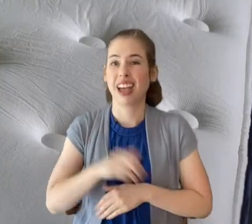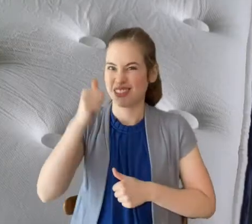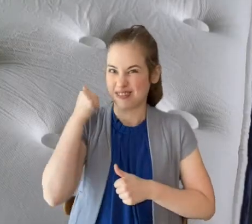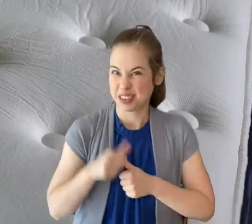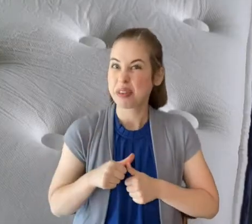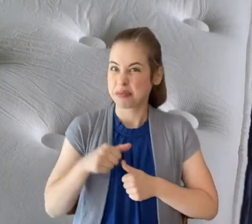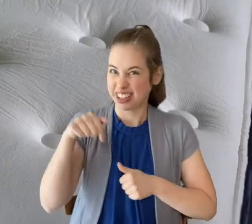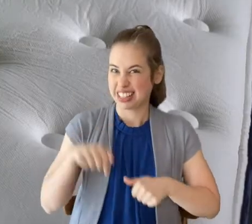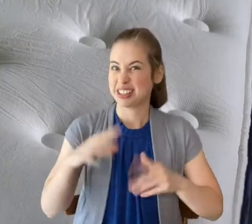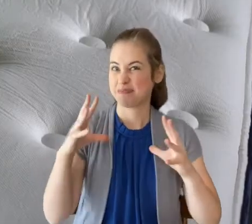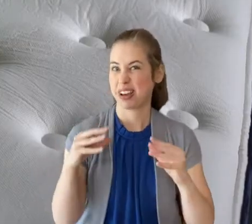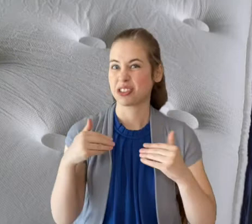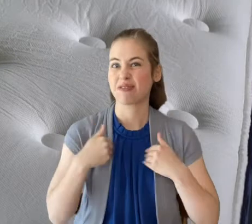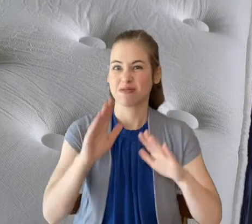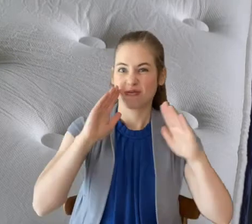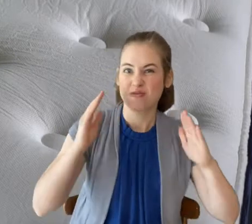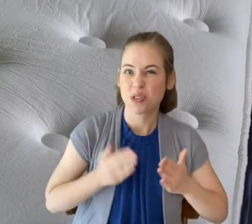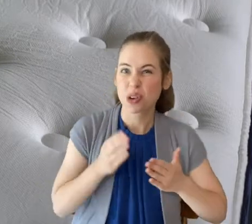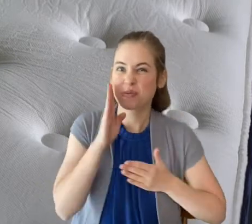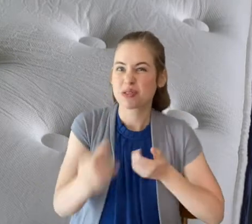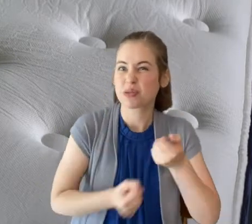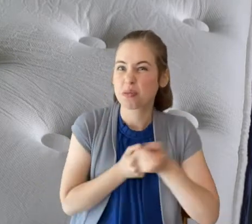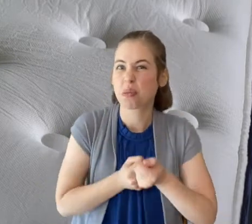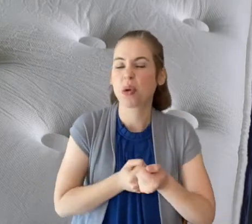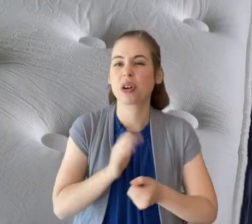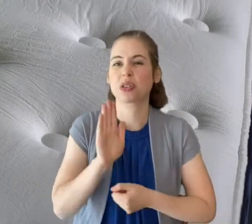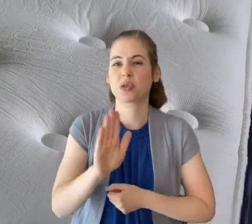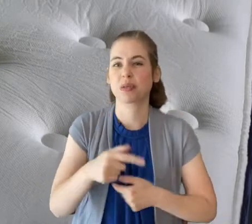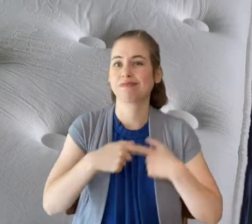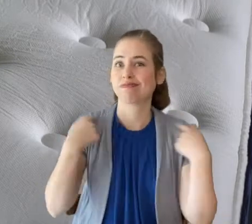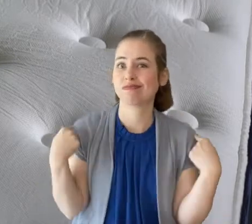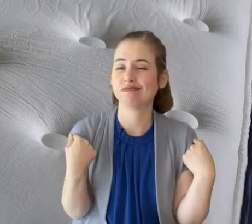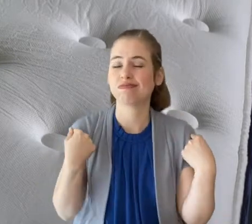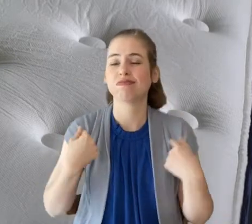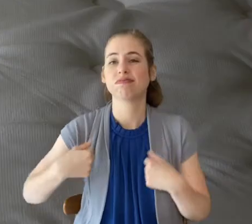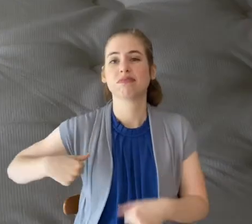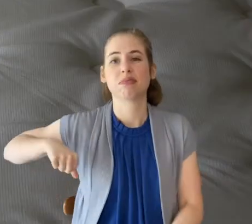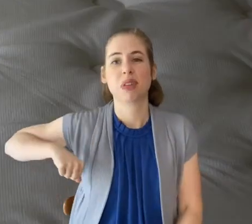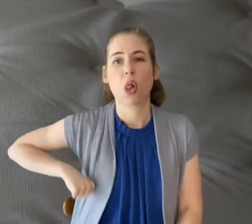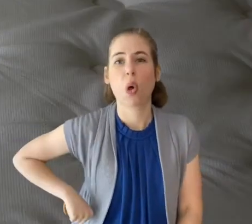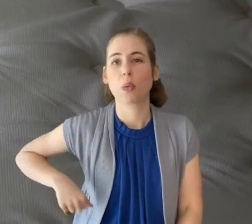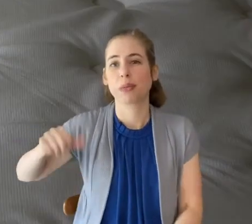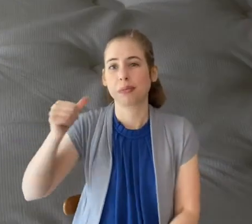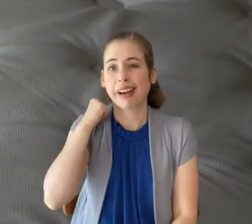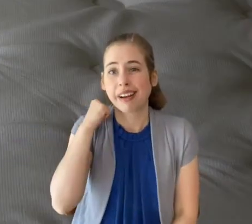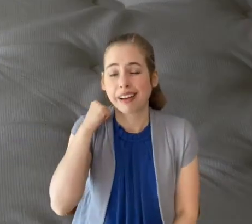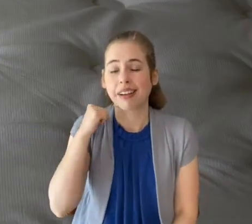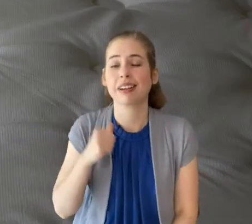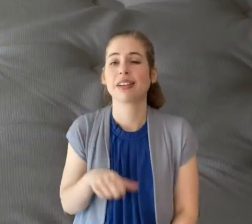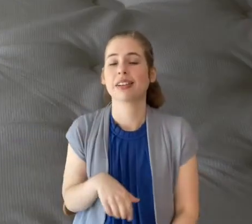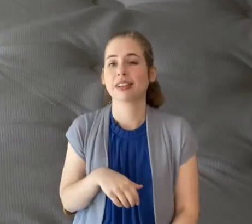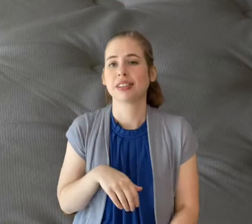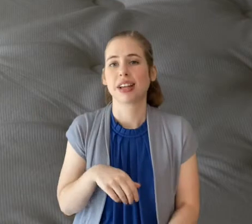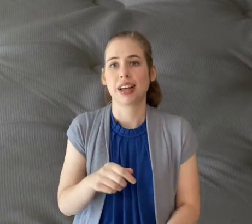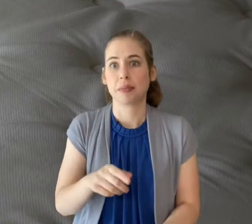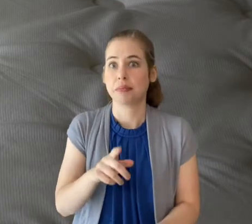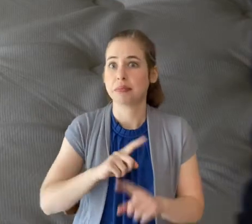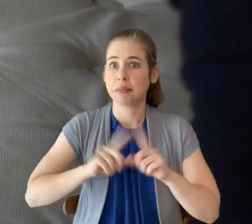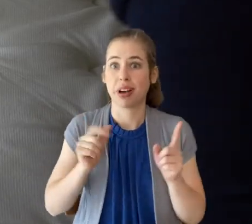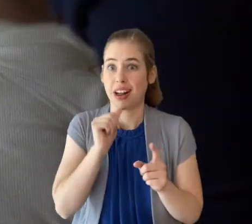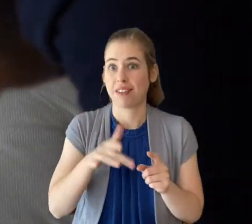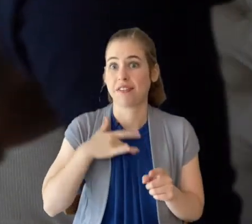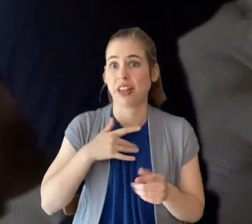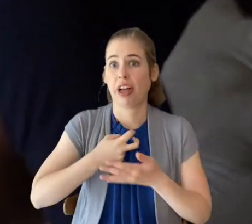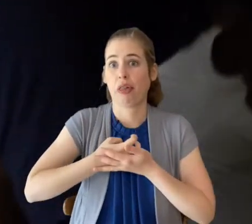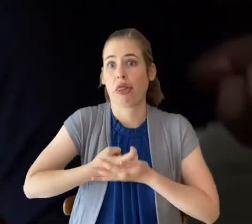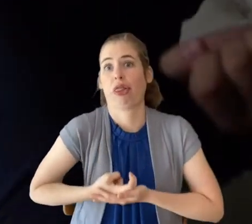buildup through the hips and shoulders, while keeping our midsection from sagging. The GravityLux, formerly known as the MemoryLux, has